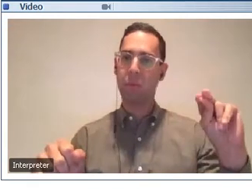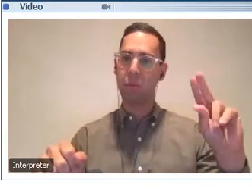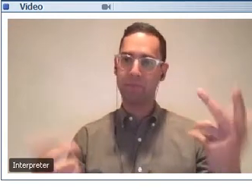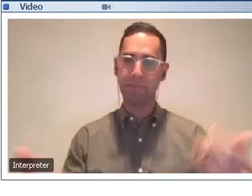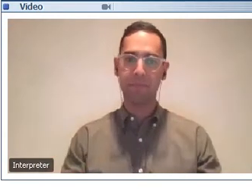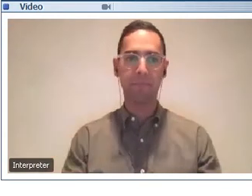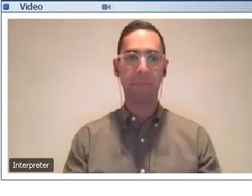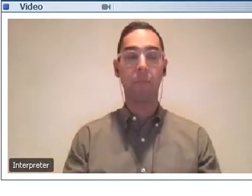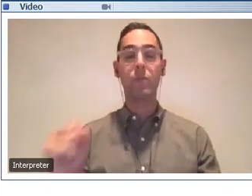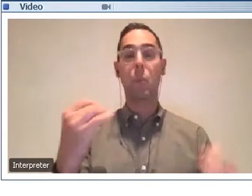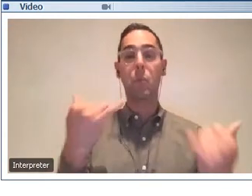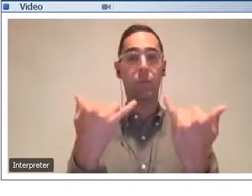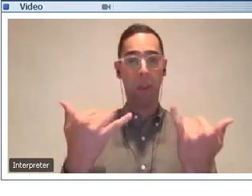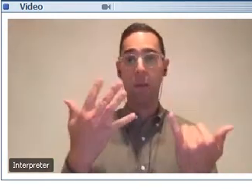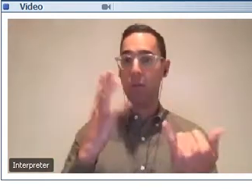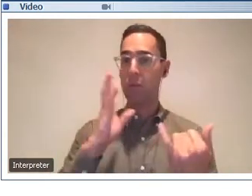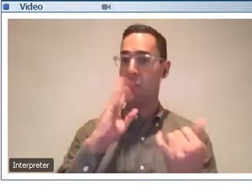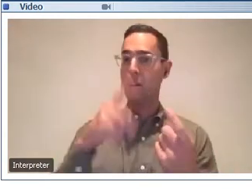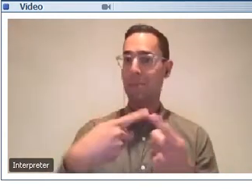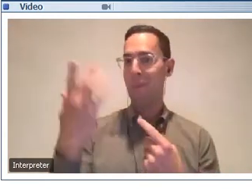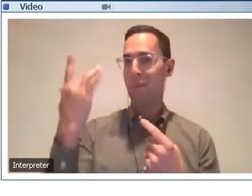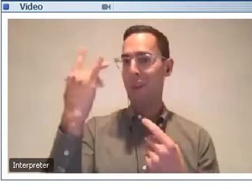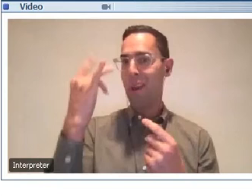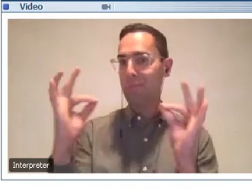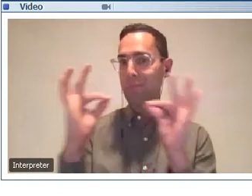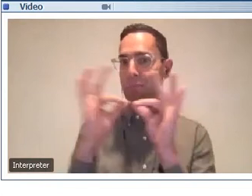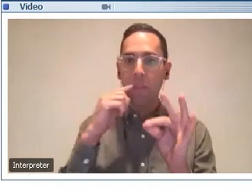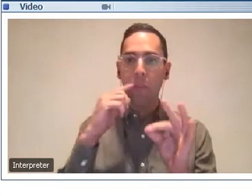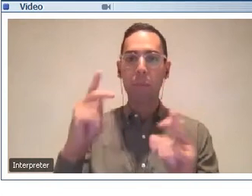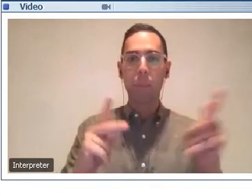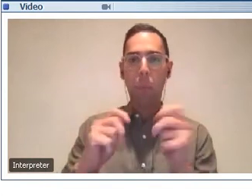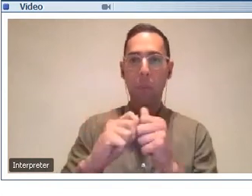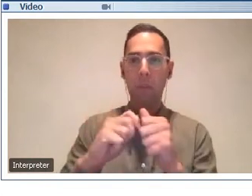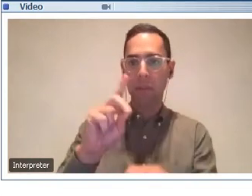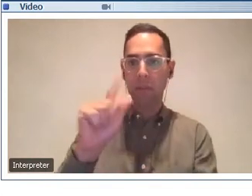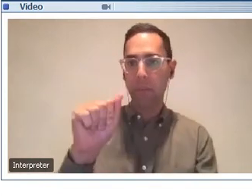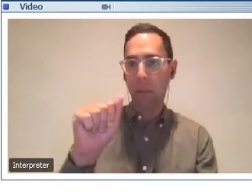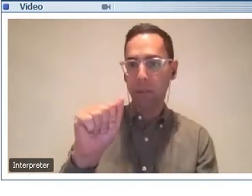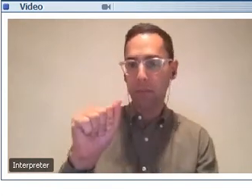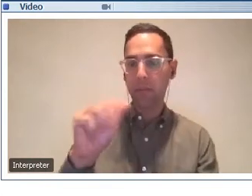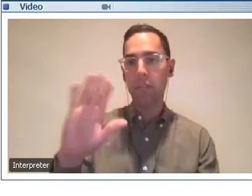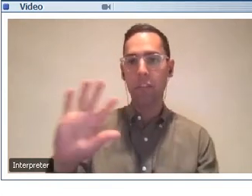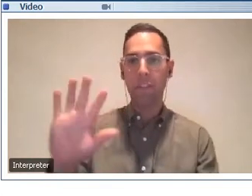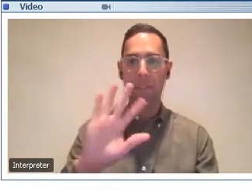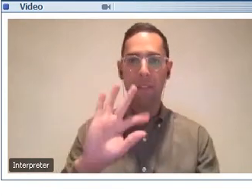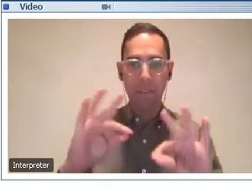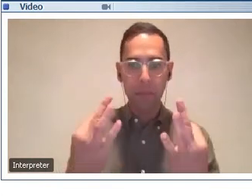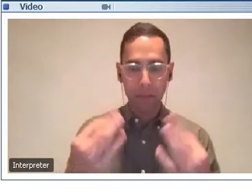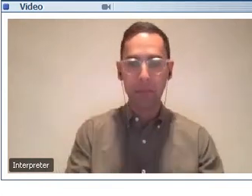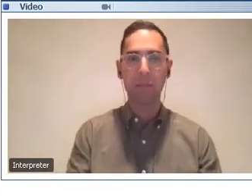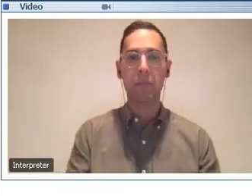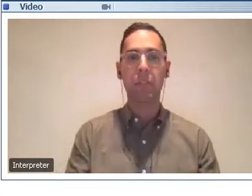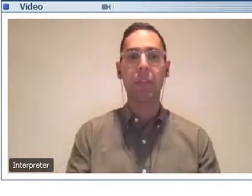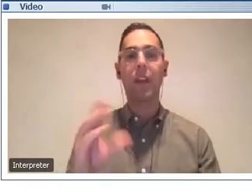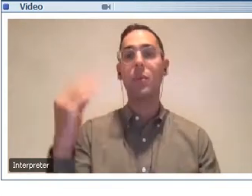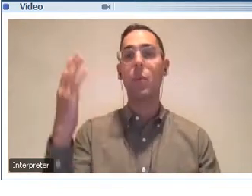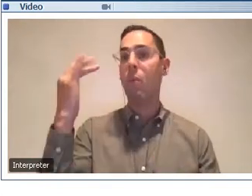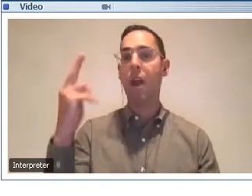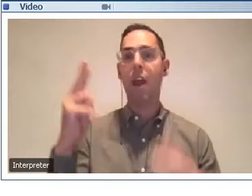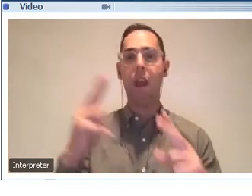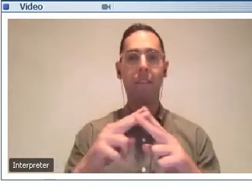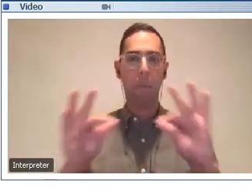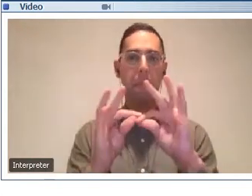so important to workers with disabilities and to people with disabilities and their families. And we're going to talk about why it's so vital